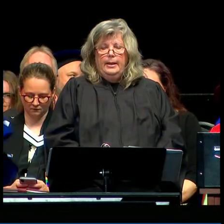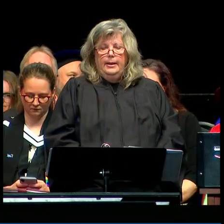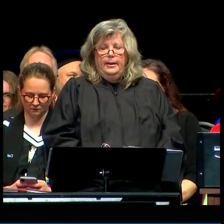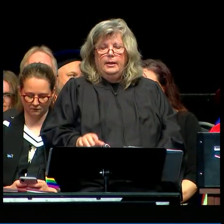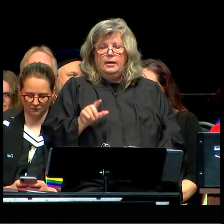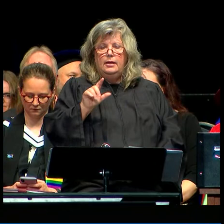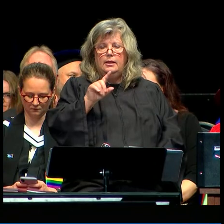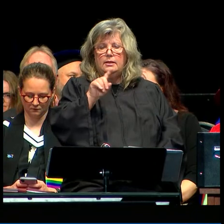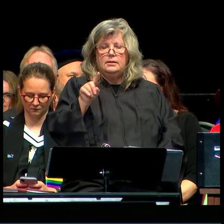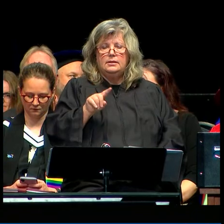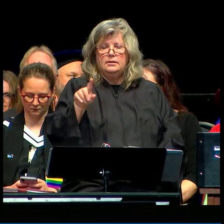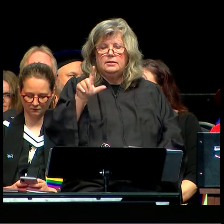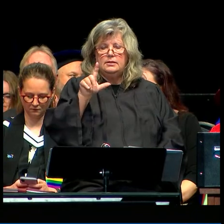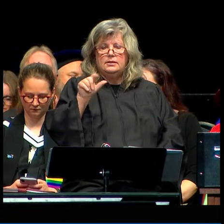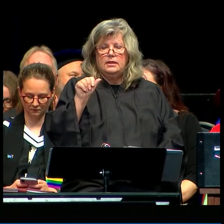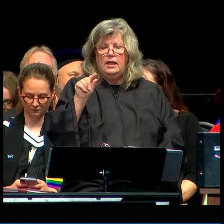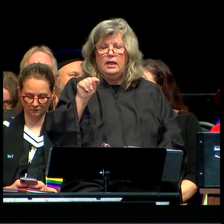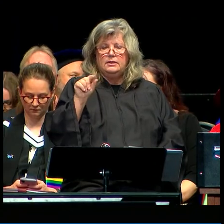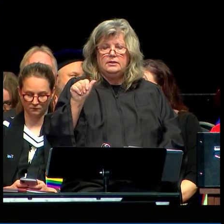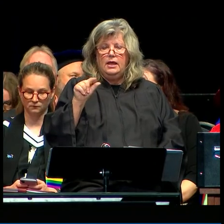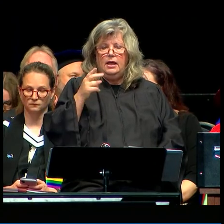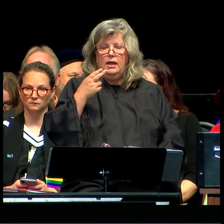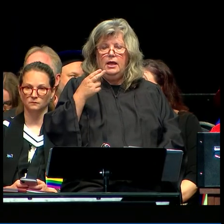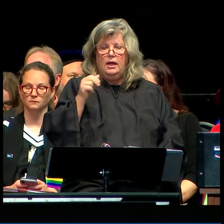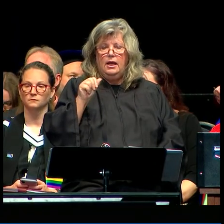Zlata Hajifezovic, with distinction.